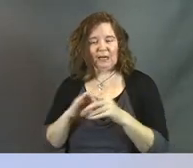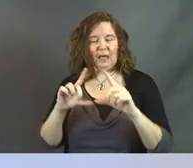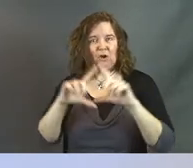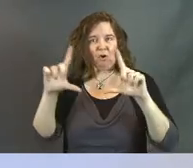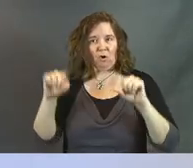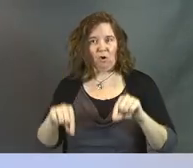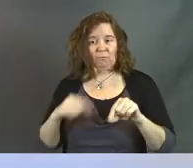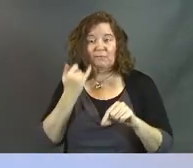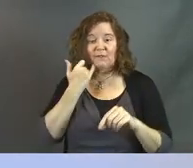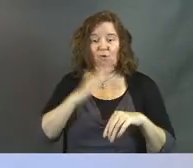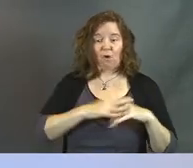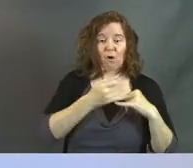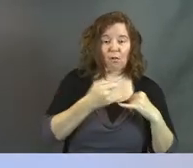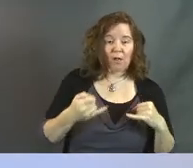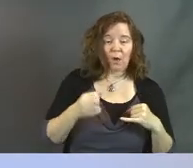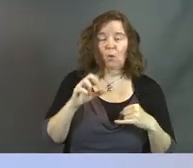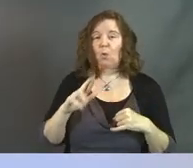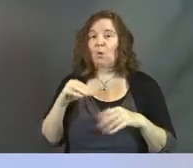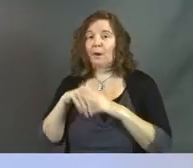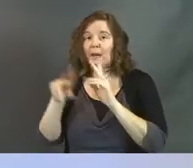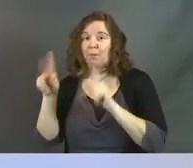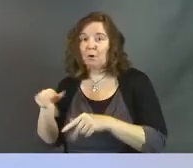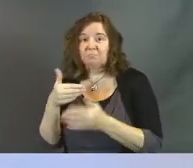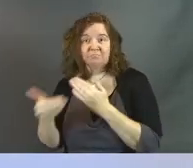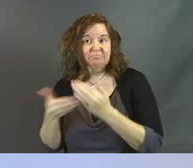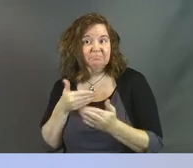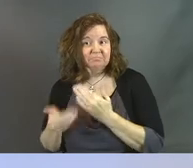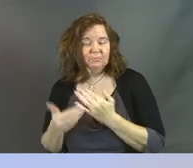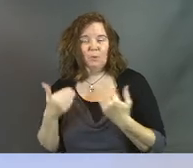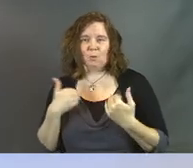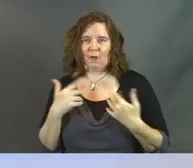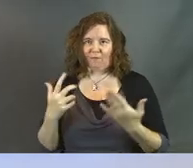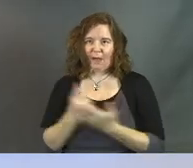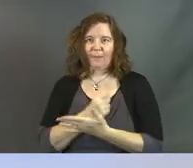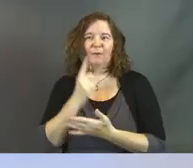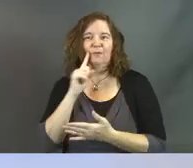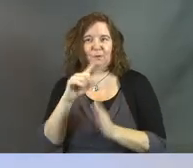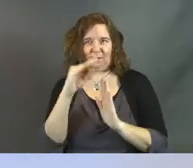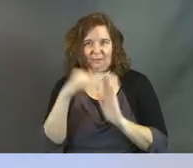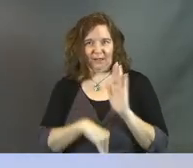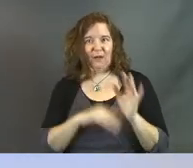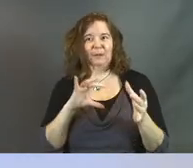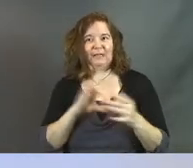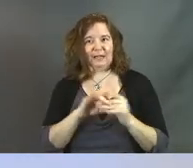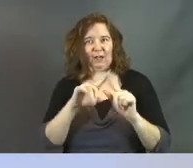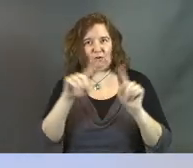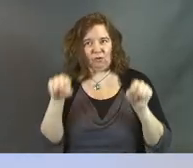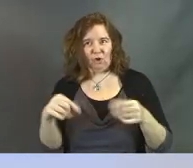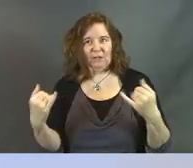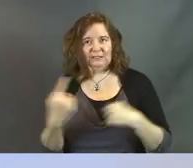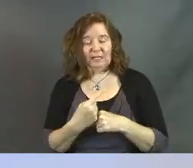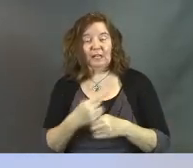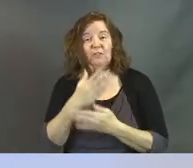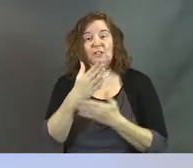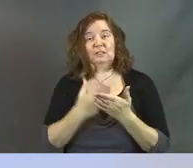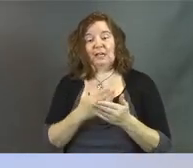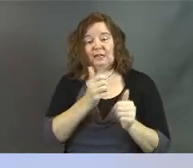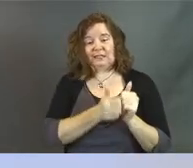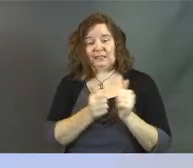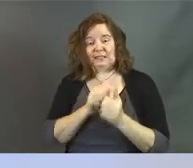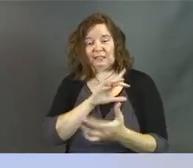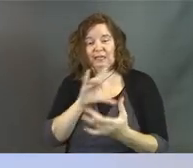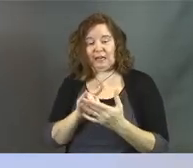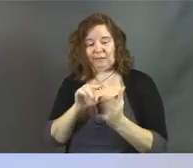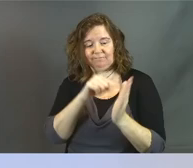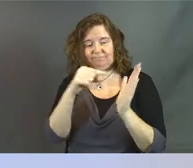card. Whether you are online or in person, we have an opportunity for you to fill out a Connect card today. There's a section on each Connect